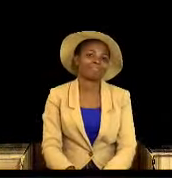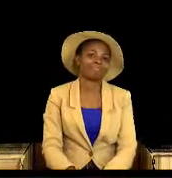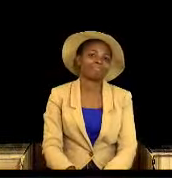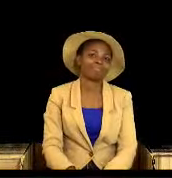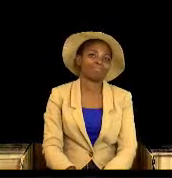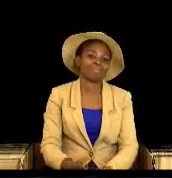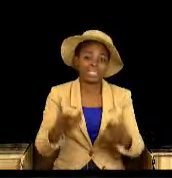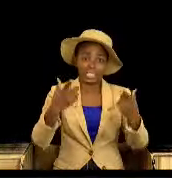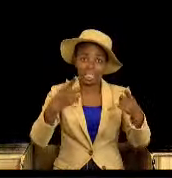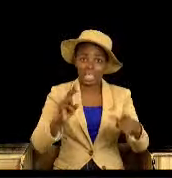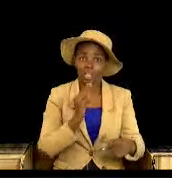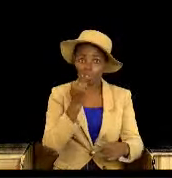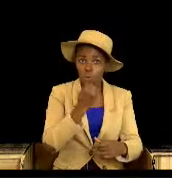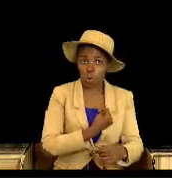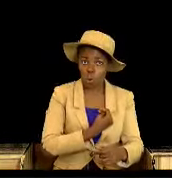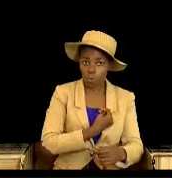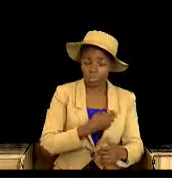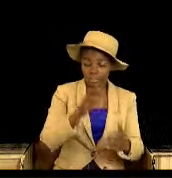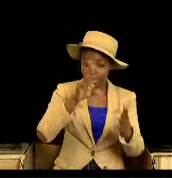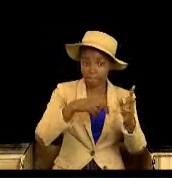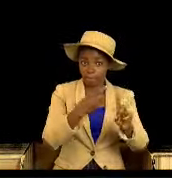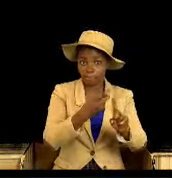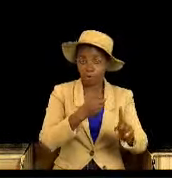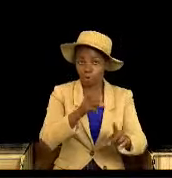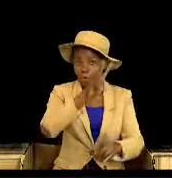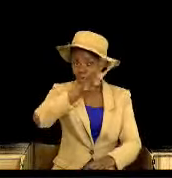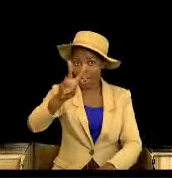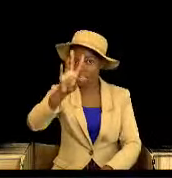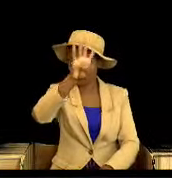let's read from verse 45 to put it in proper